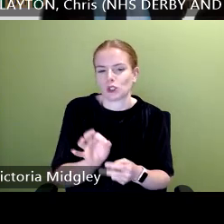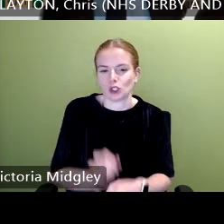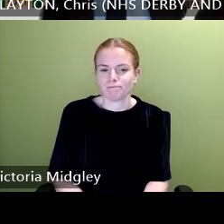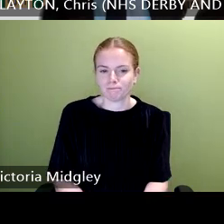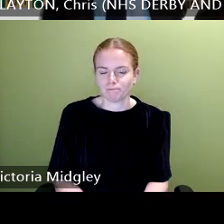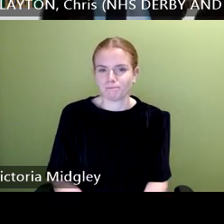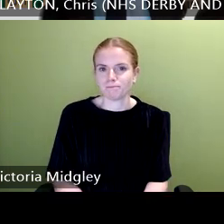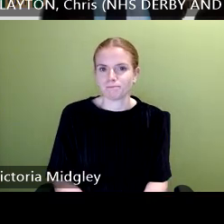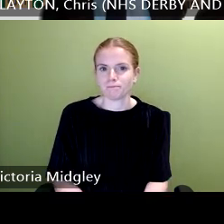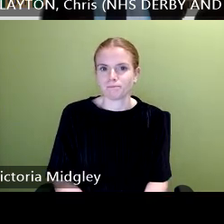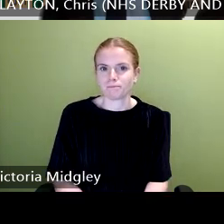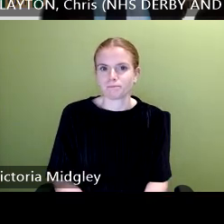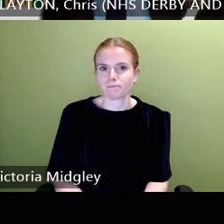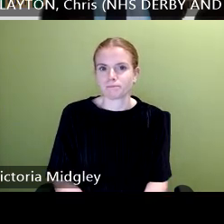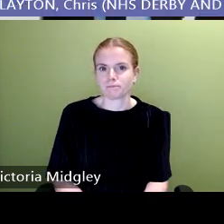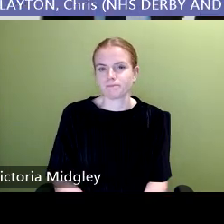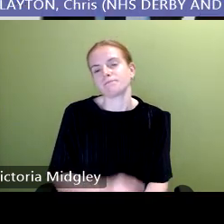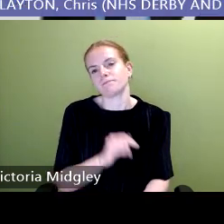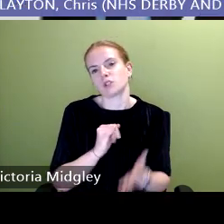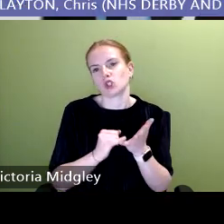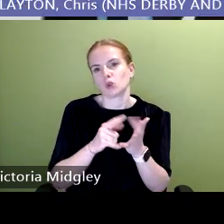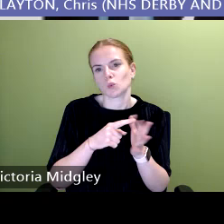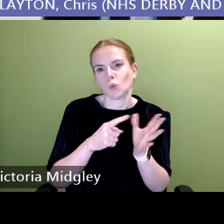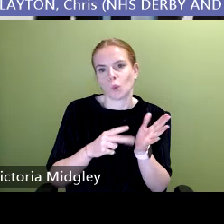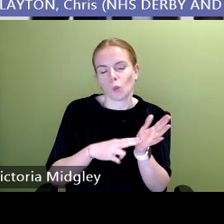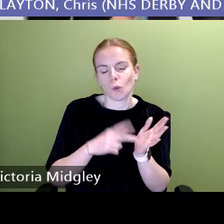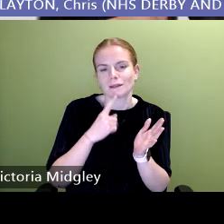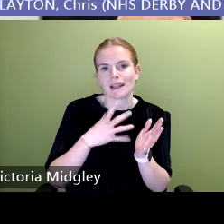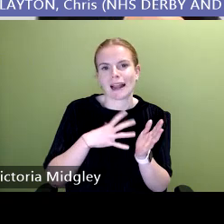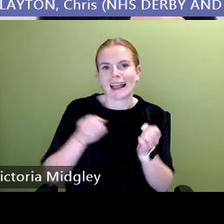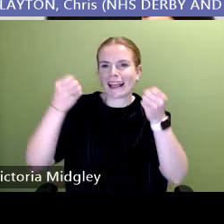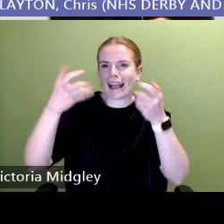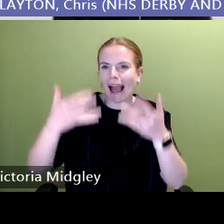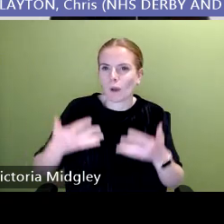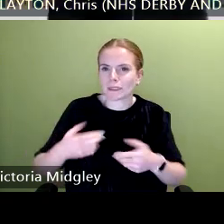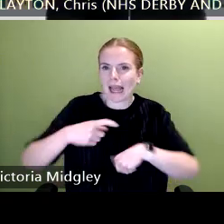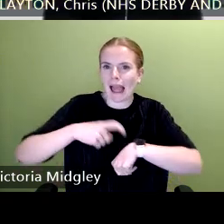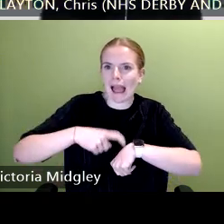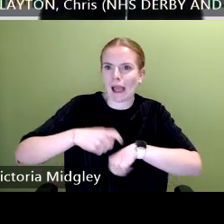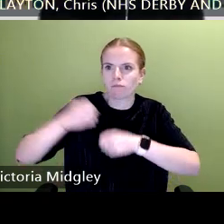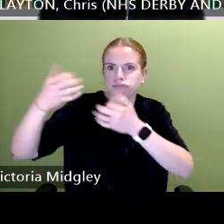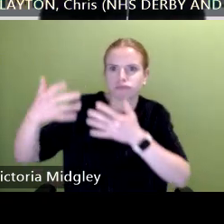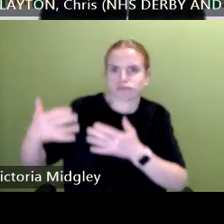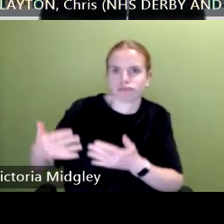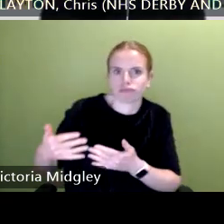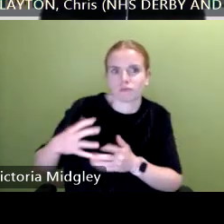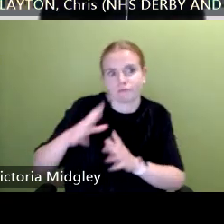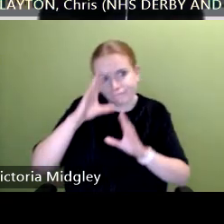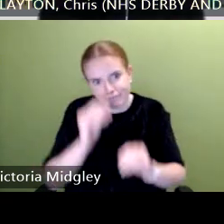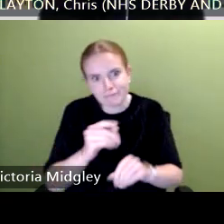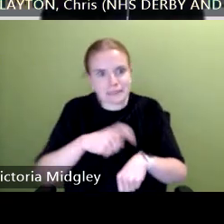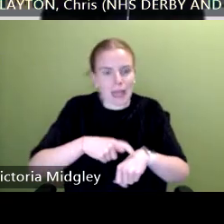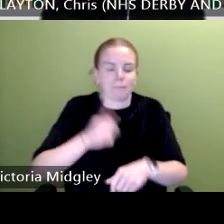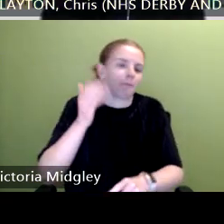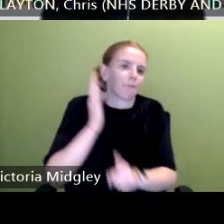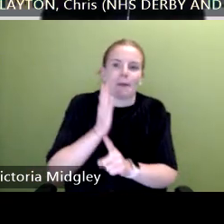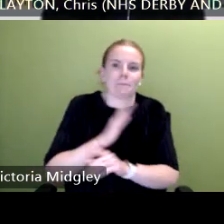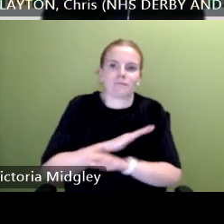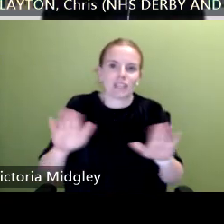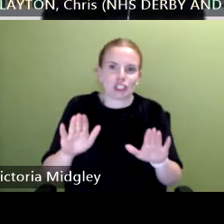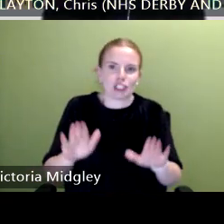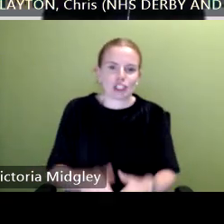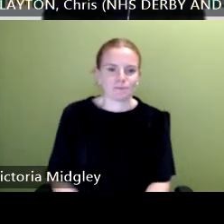We need a countdown theme tune. I think you should do that, Sean. And ultimately, we could give people 20 seconds or so just